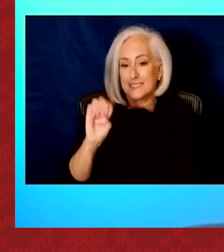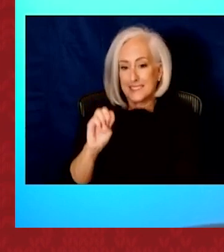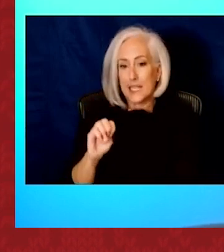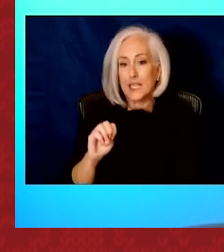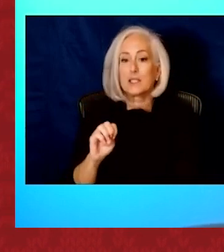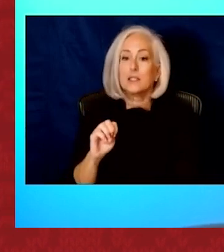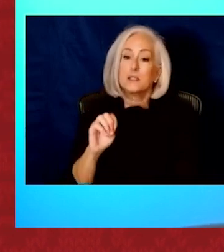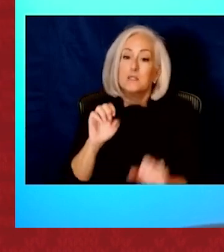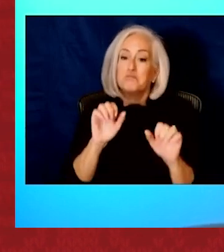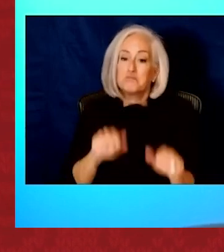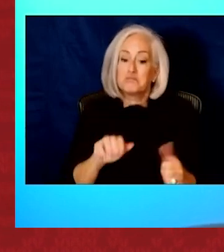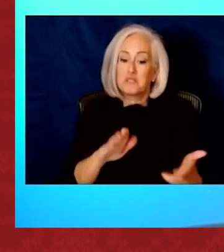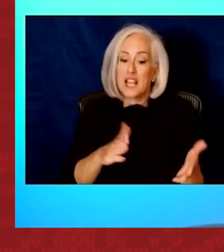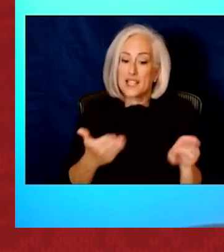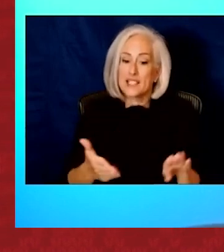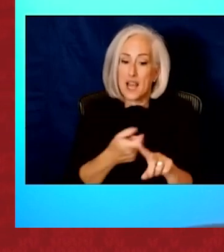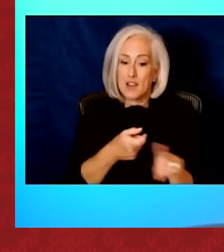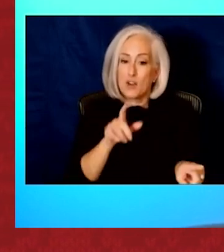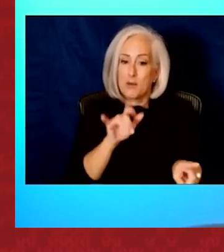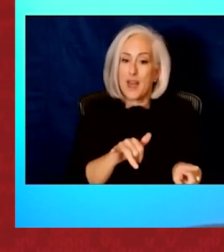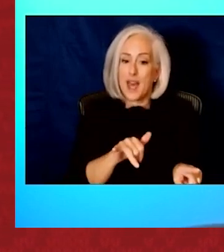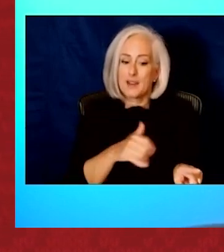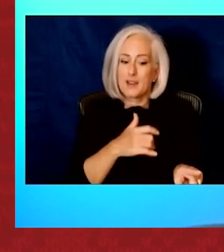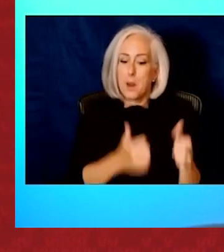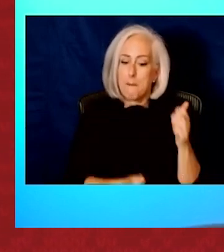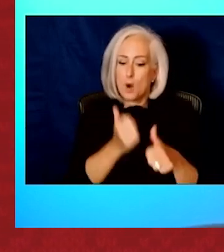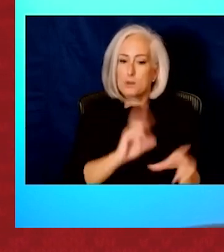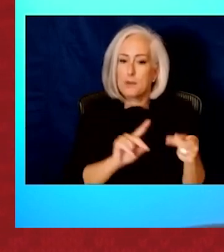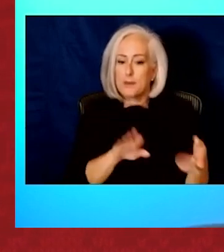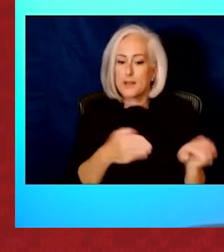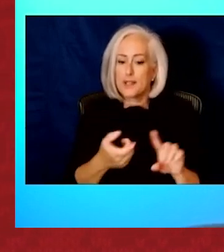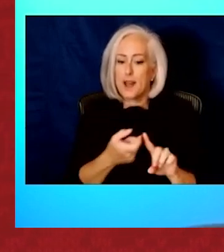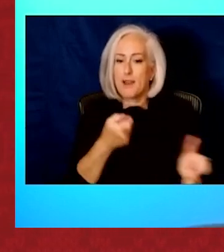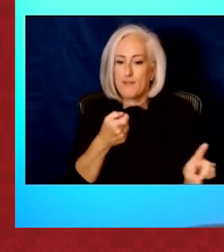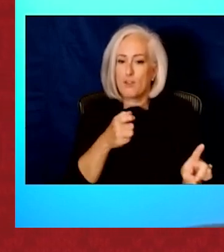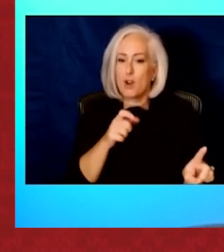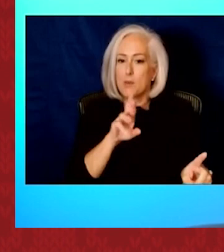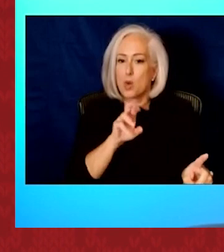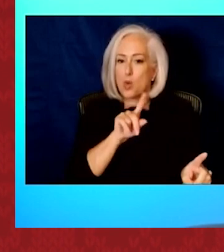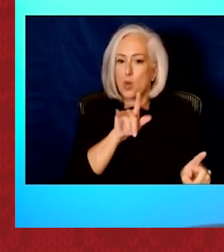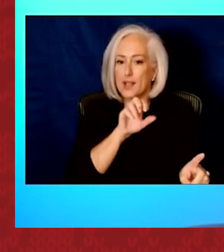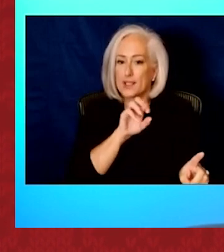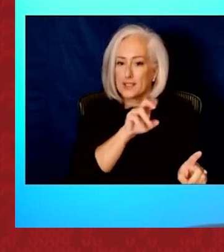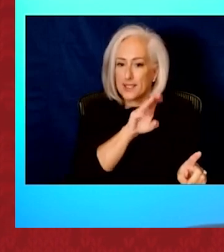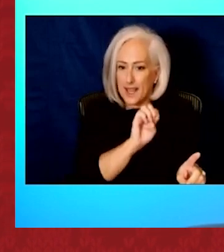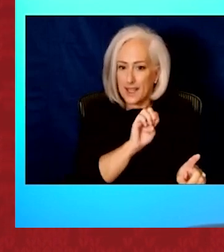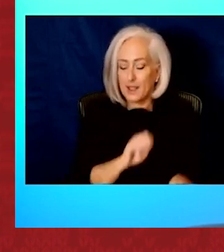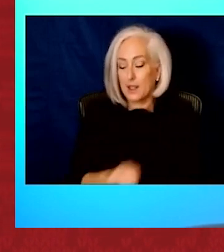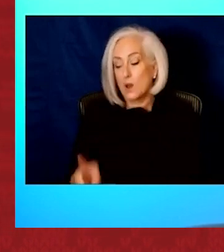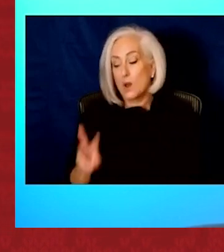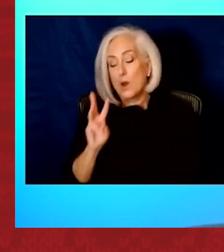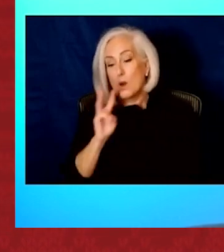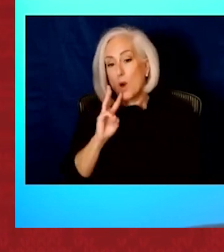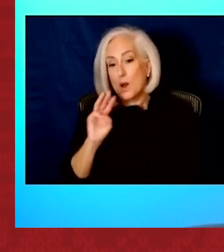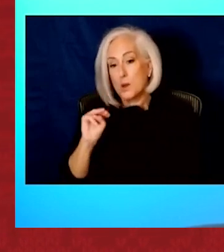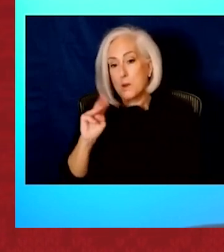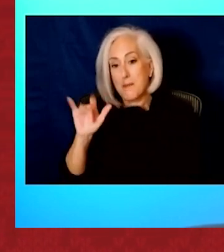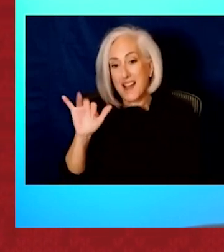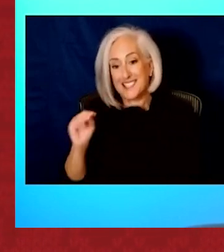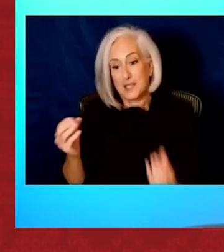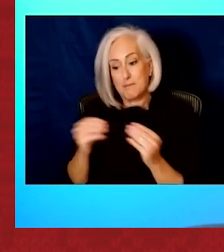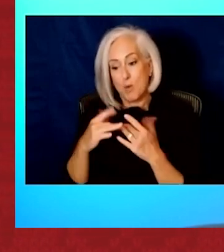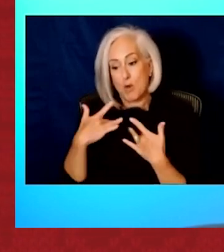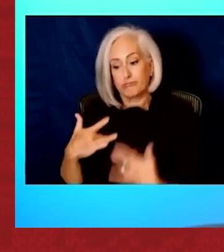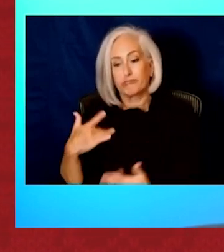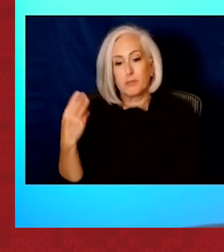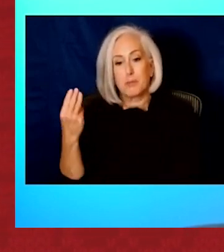the mortality is pretty much associated with rattlesnake bites. Water moccasins, which we don't really have in Kansas but are more in Missouri, are